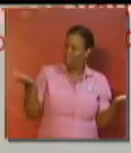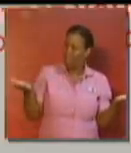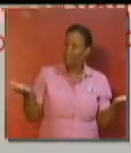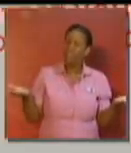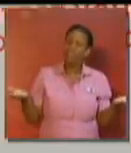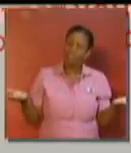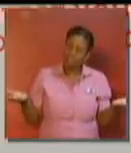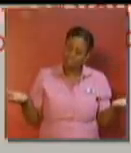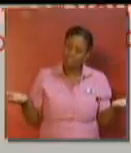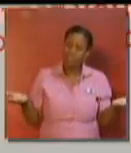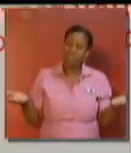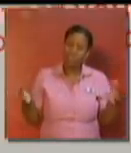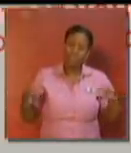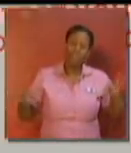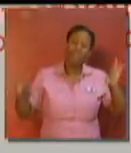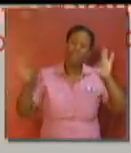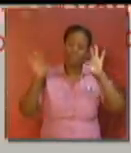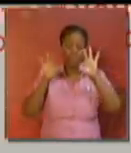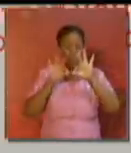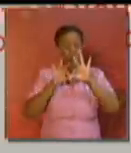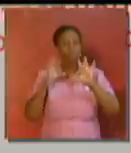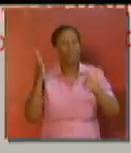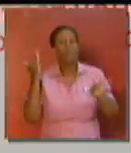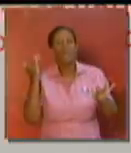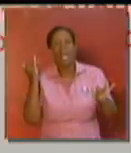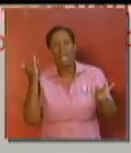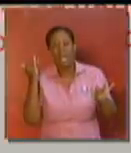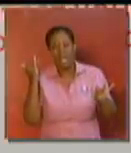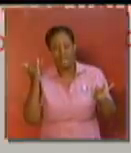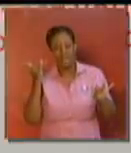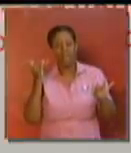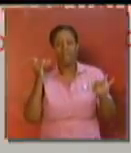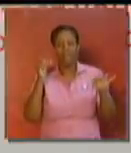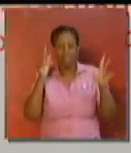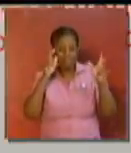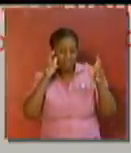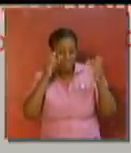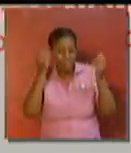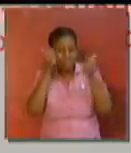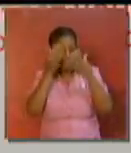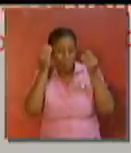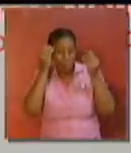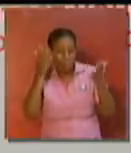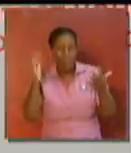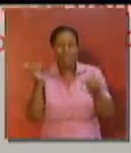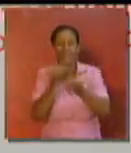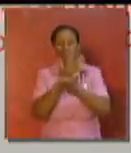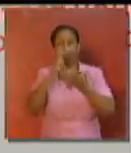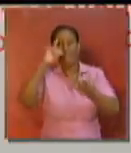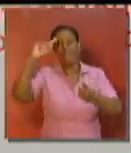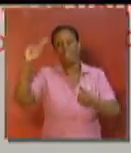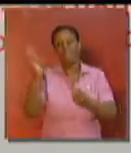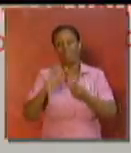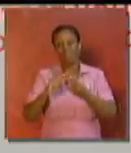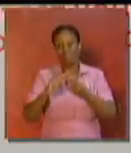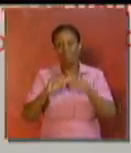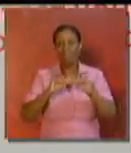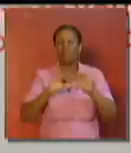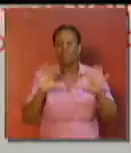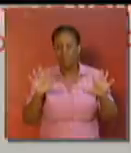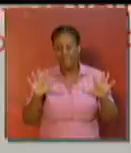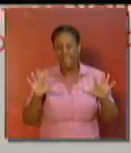you're following that instruction is actually doing a lot to reduce the spreading of droplets and